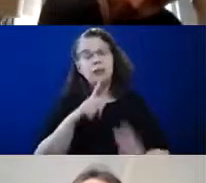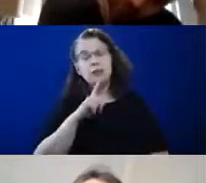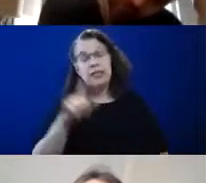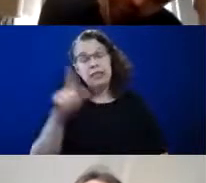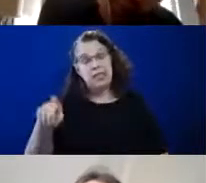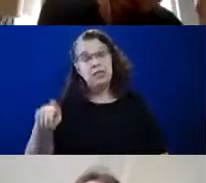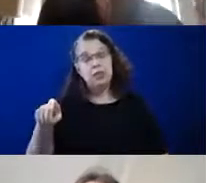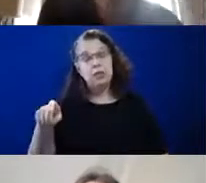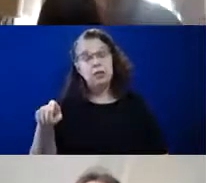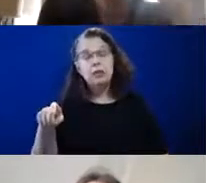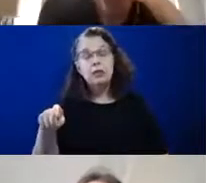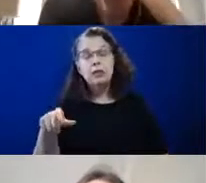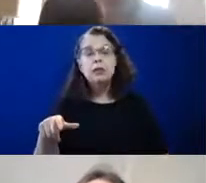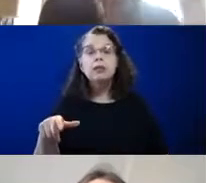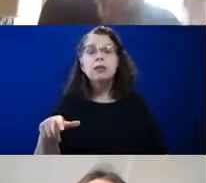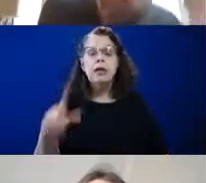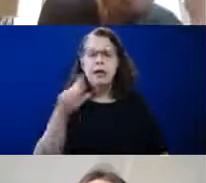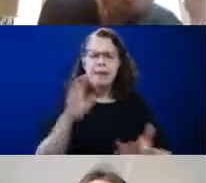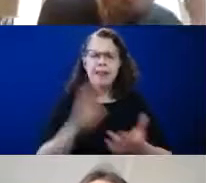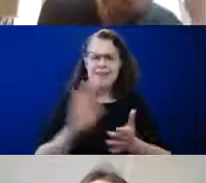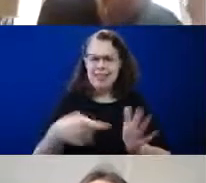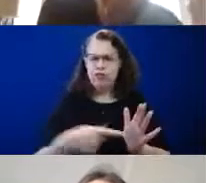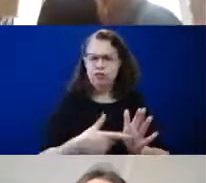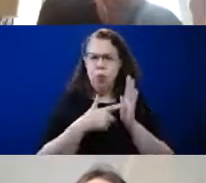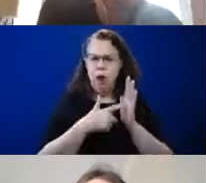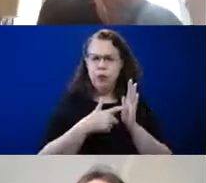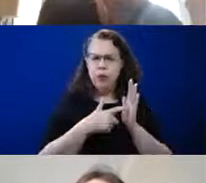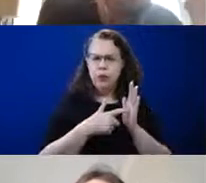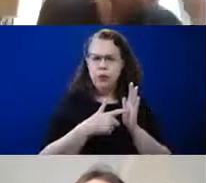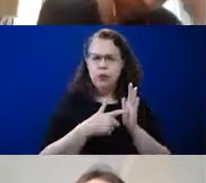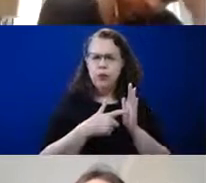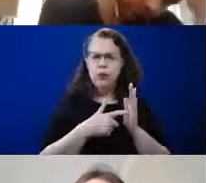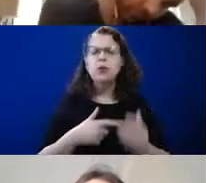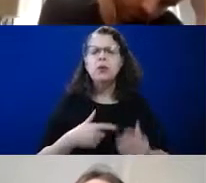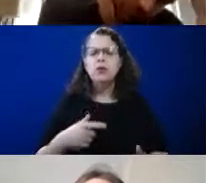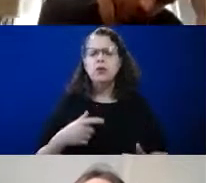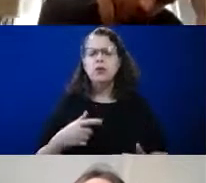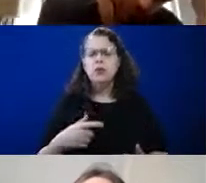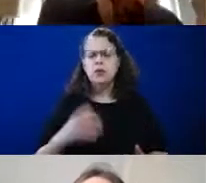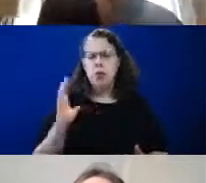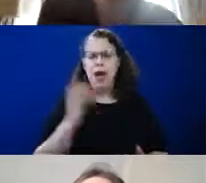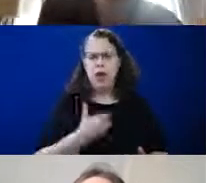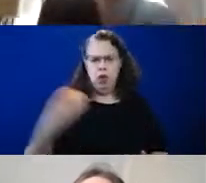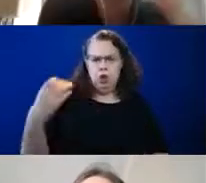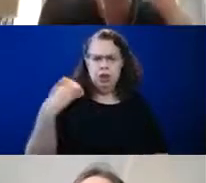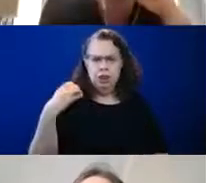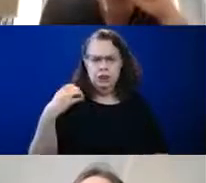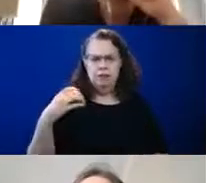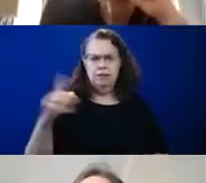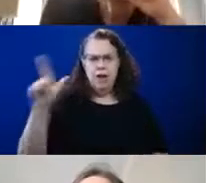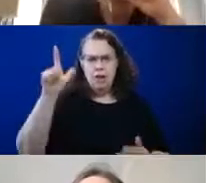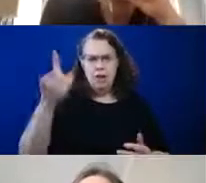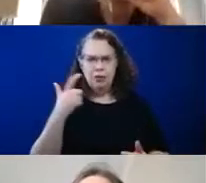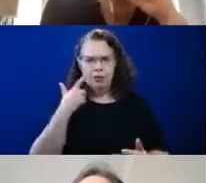necessary, and I believe they are required. So for example, our chief librarian who passed away, he was